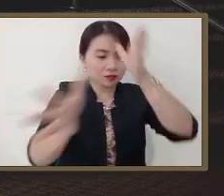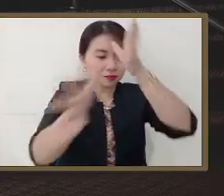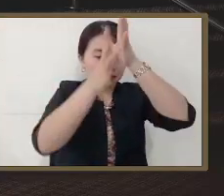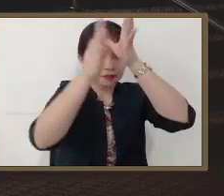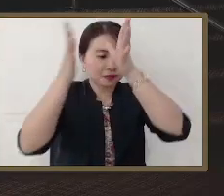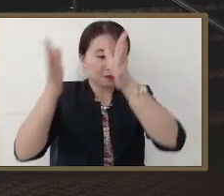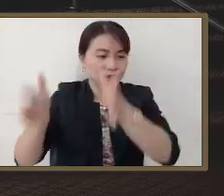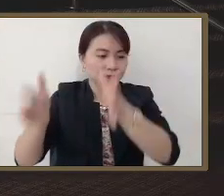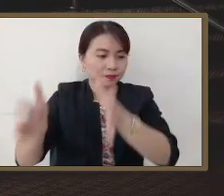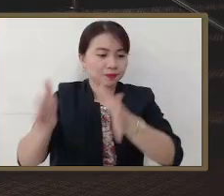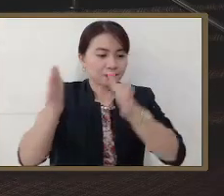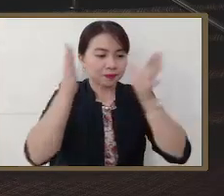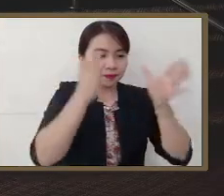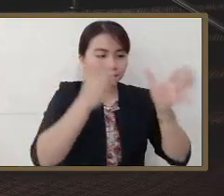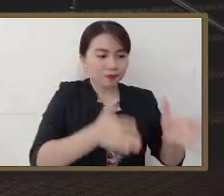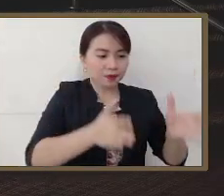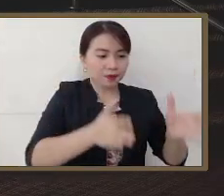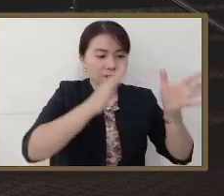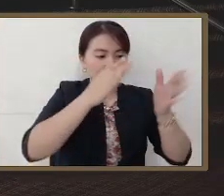Father's plan.